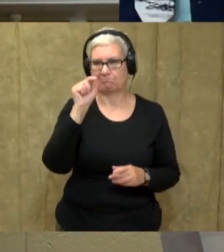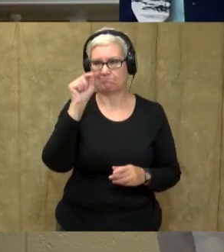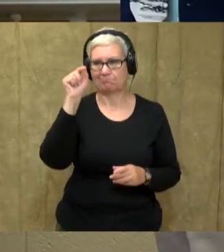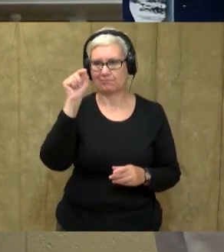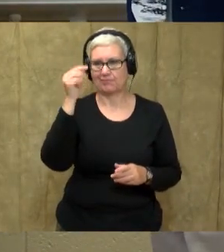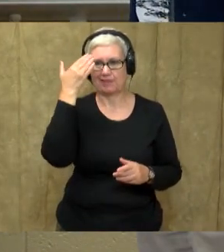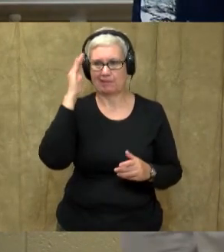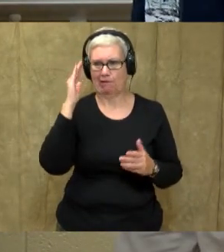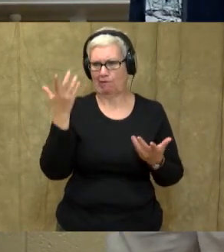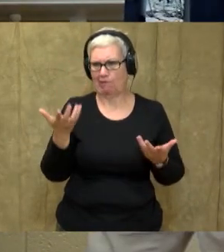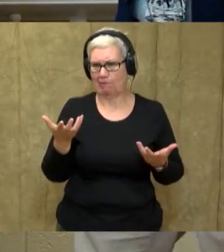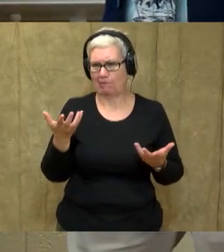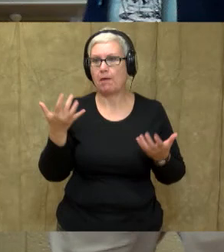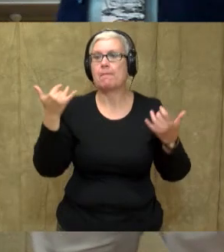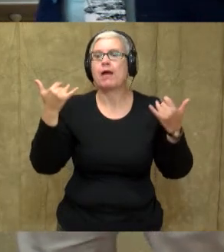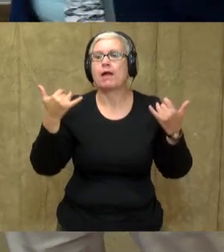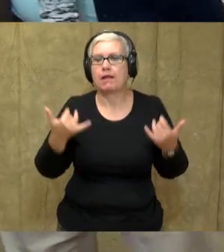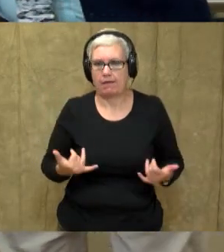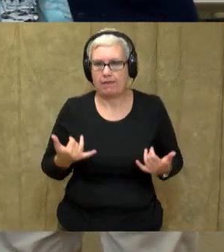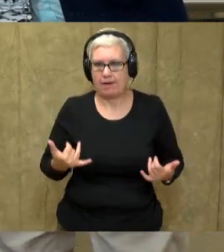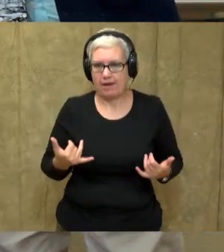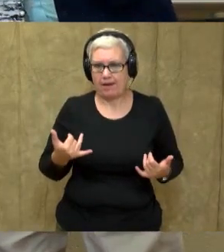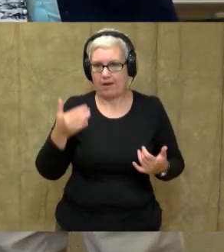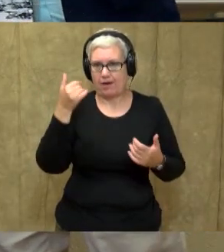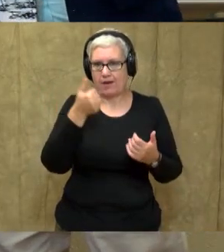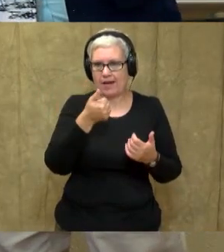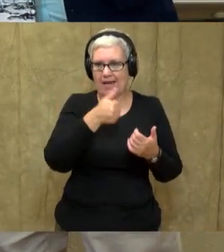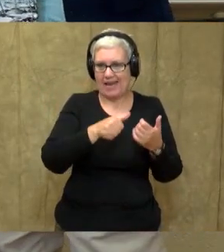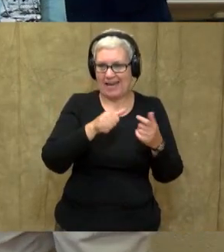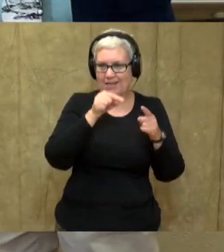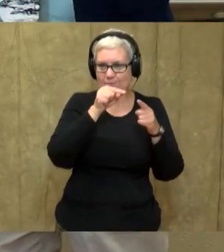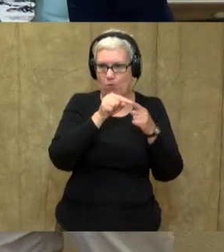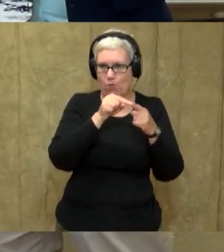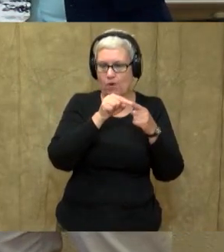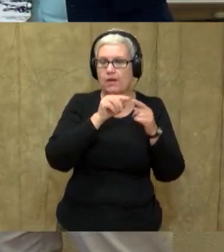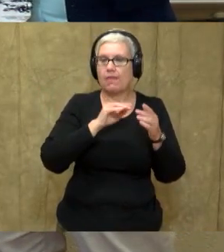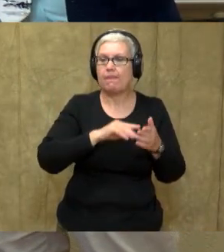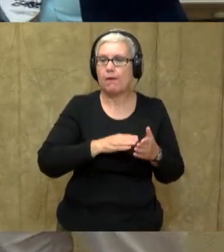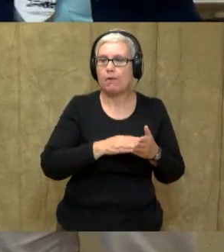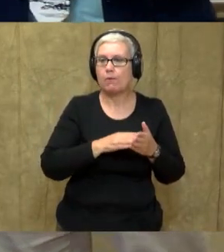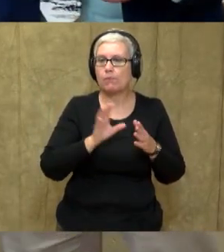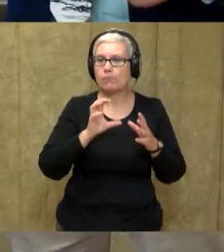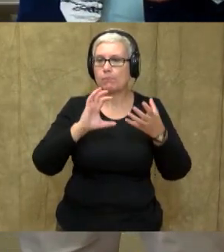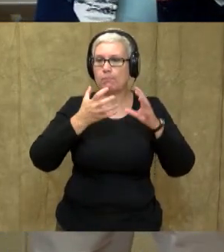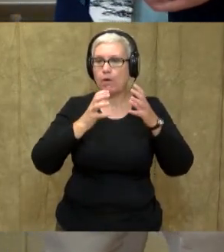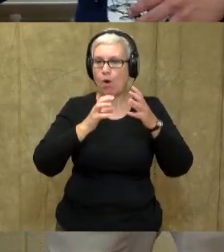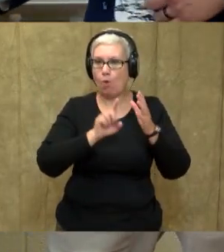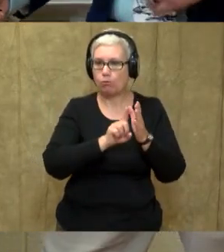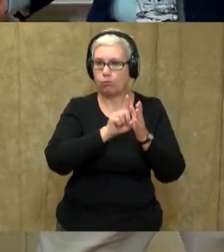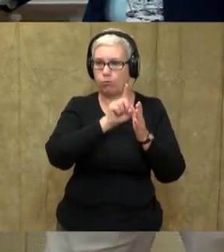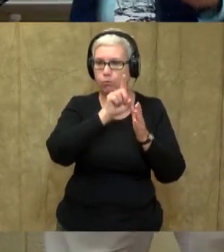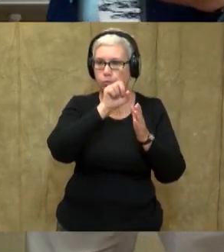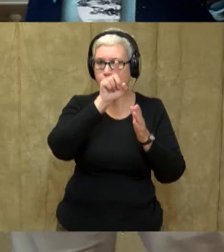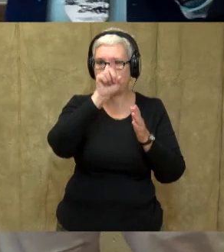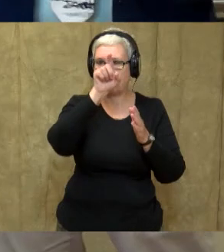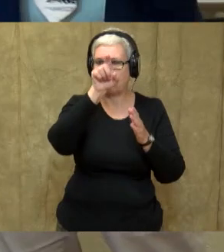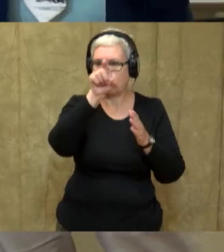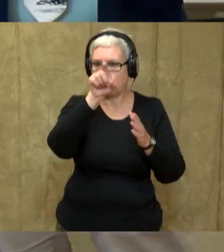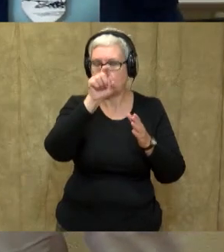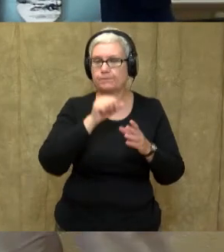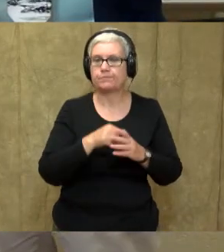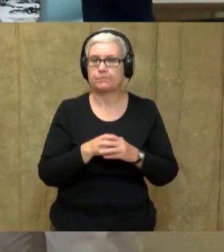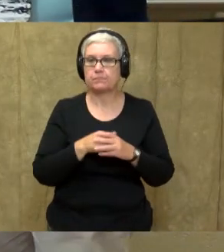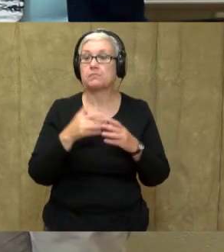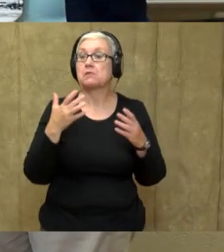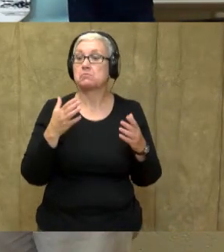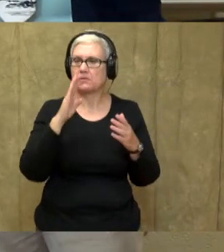context. But now we know that each of these points represents the path that this ball is traveling. And before we said it looked